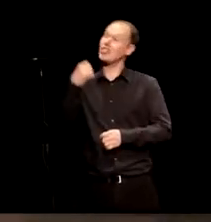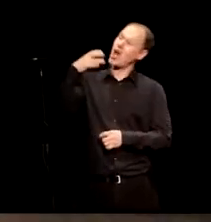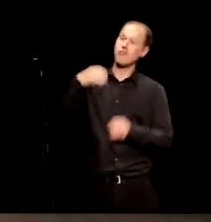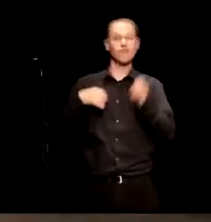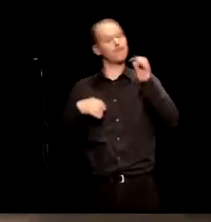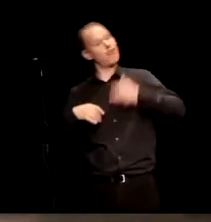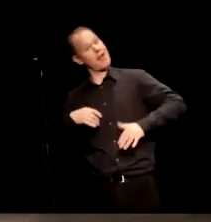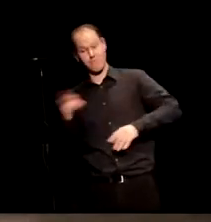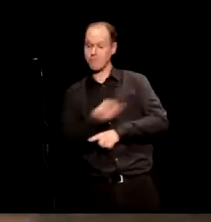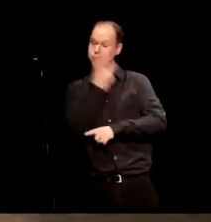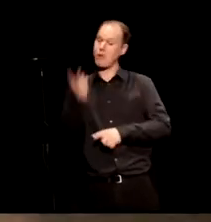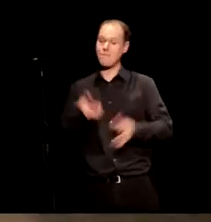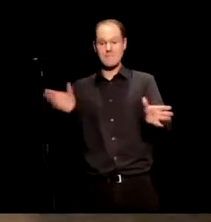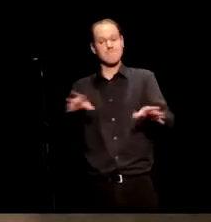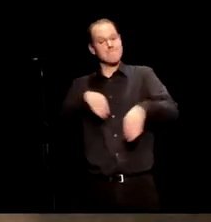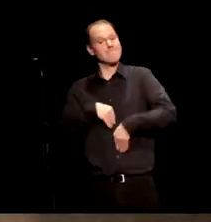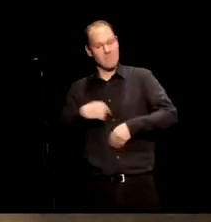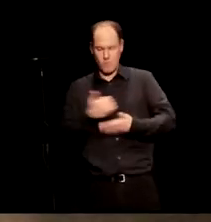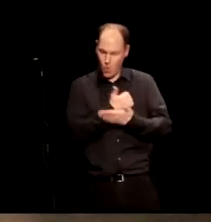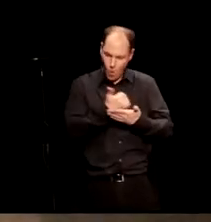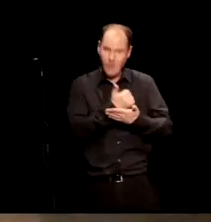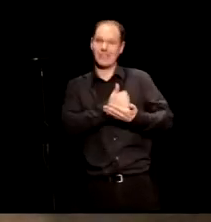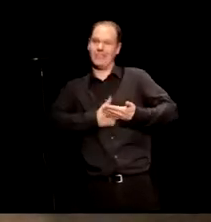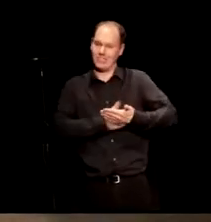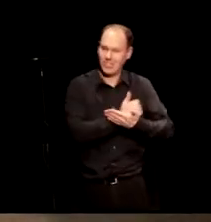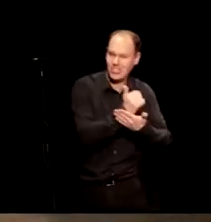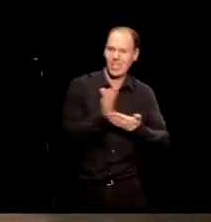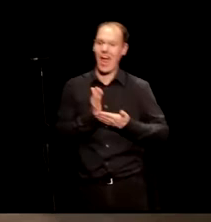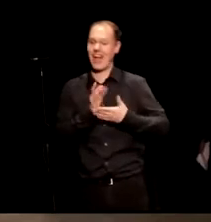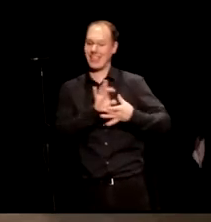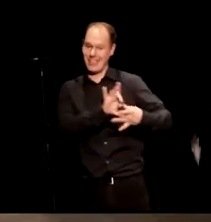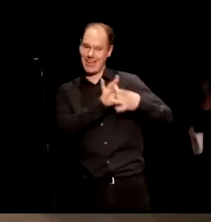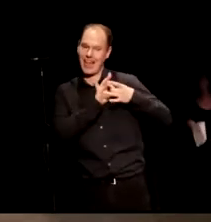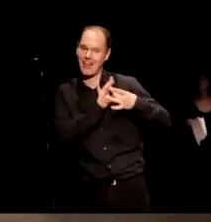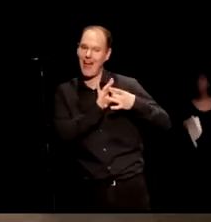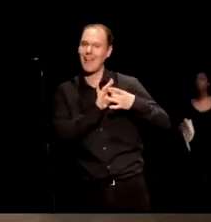our rain, but we shared them all alike together.